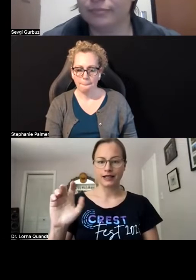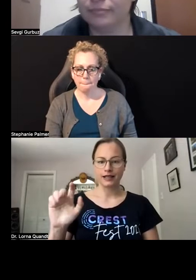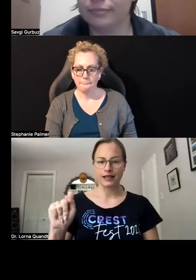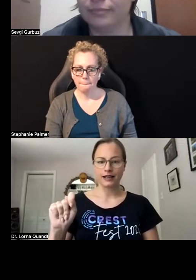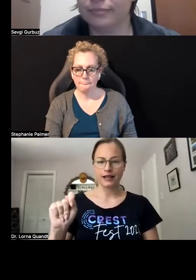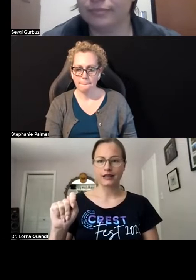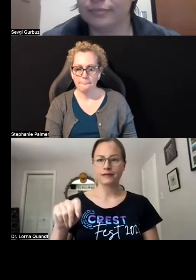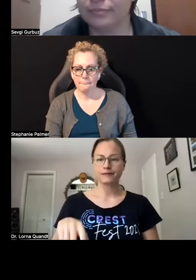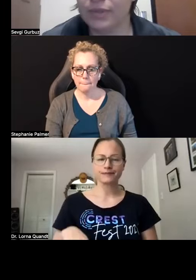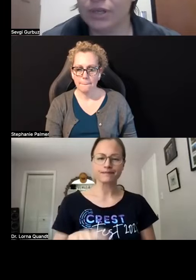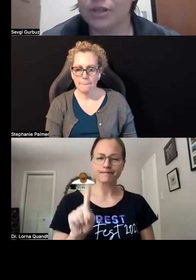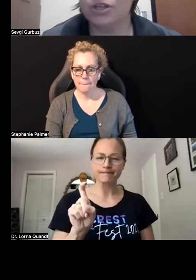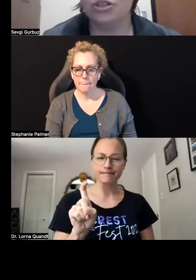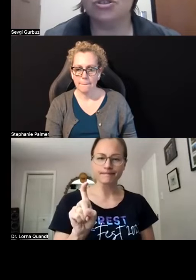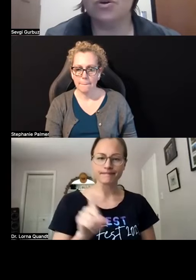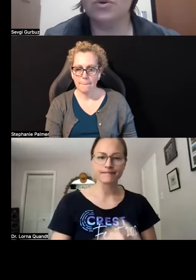Connect?